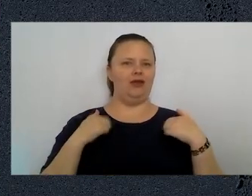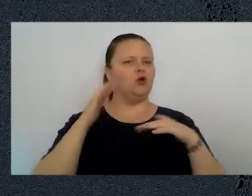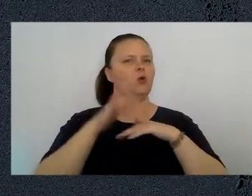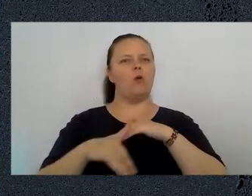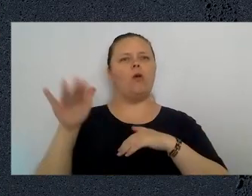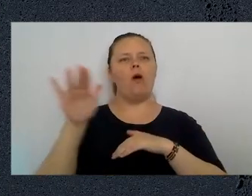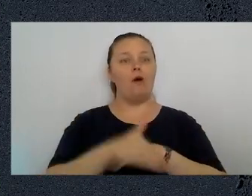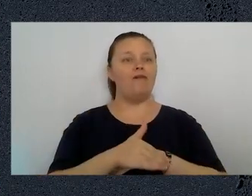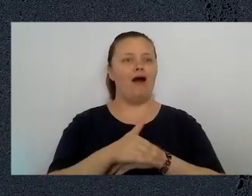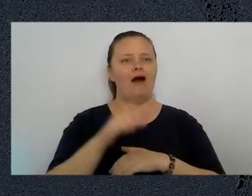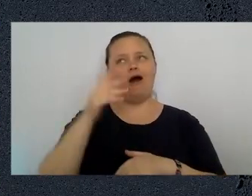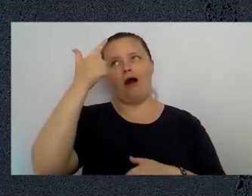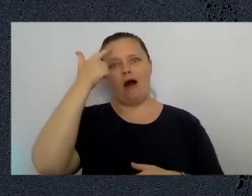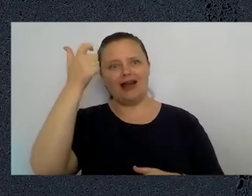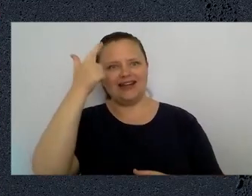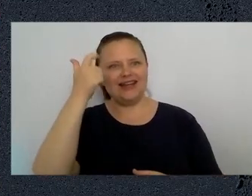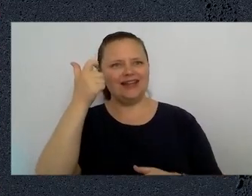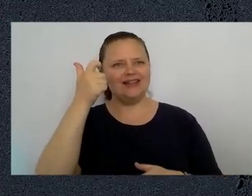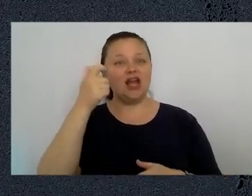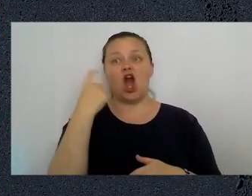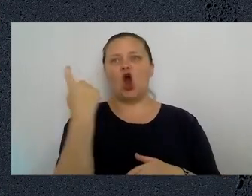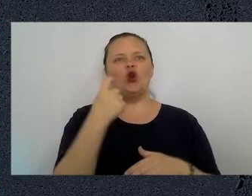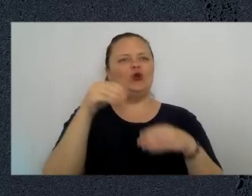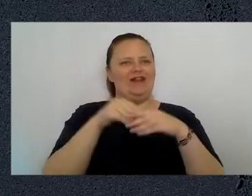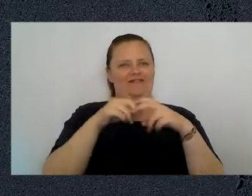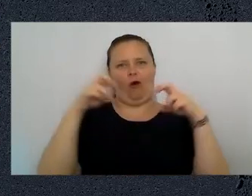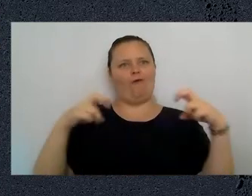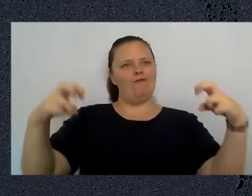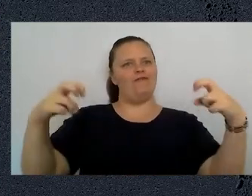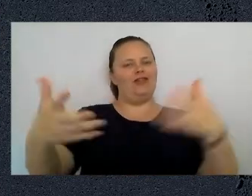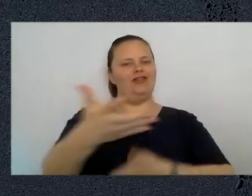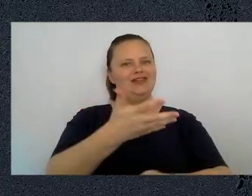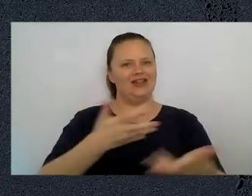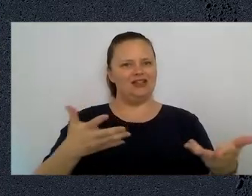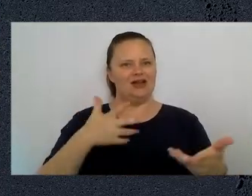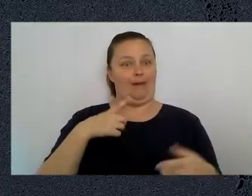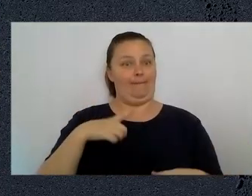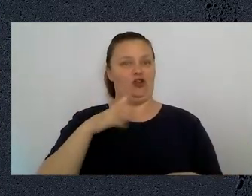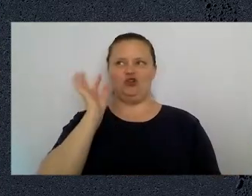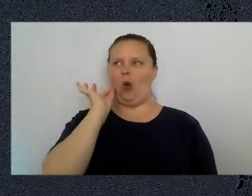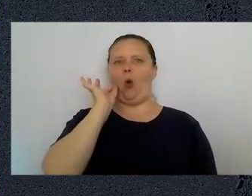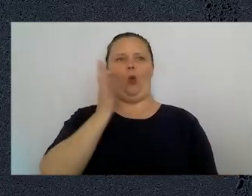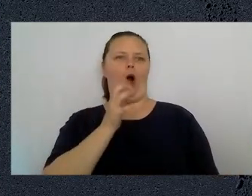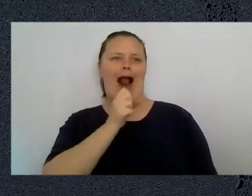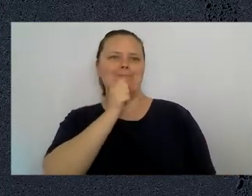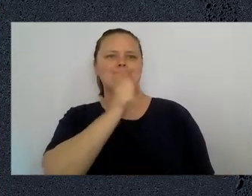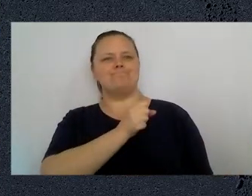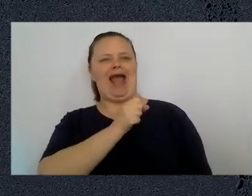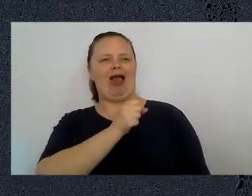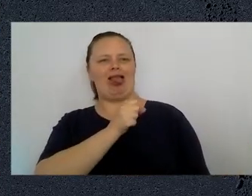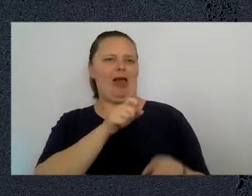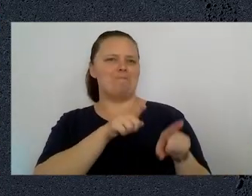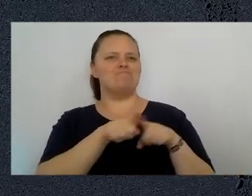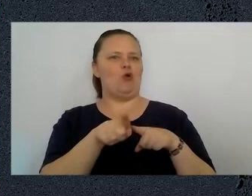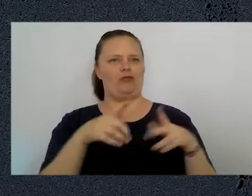at the end of the table and who's around that table. And because we've been in a white Caucasian male dominated